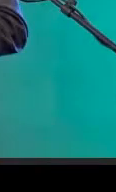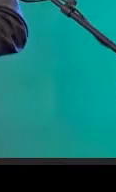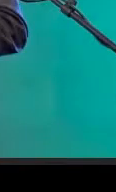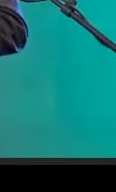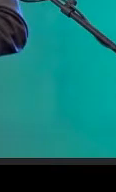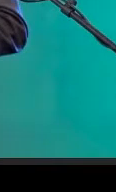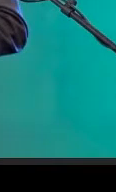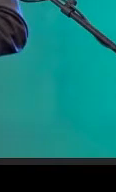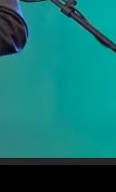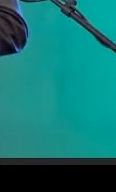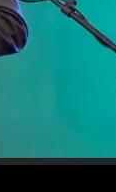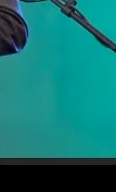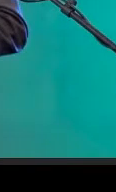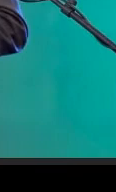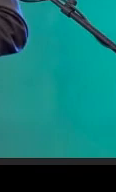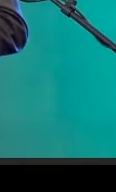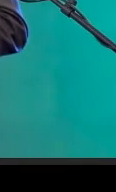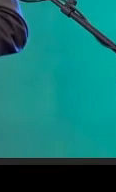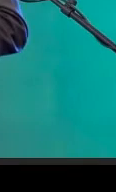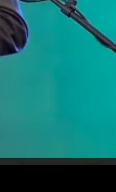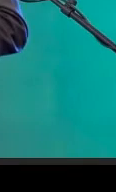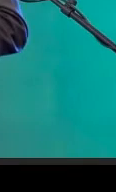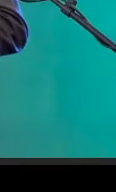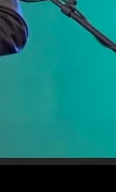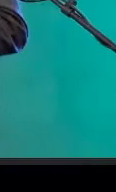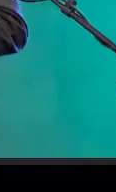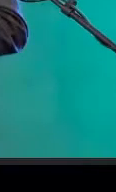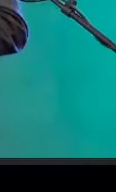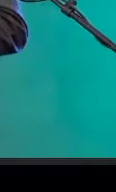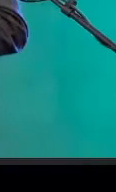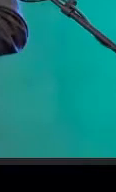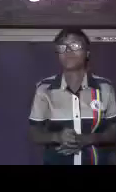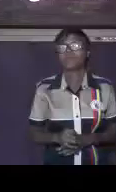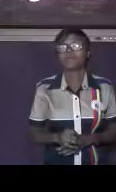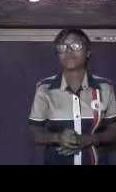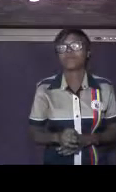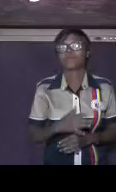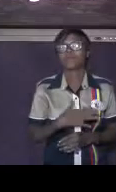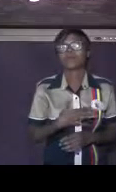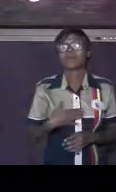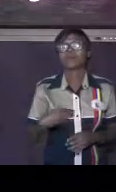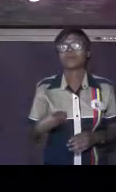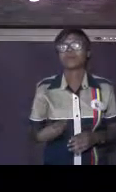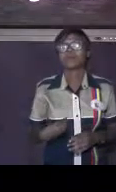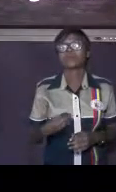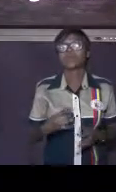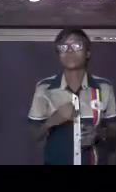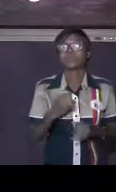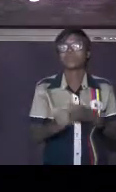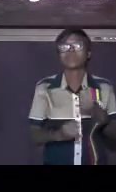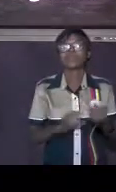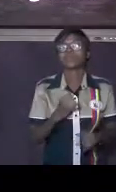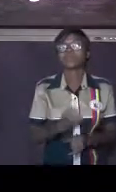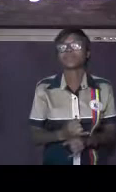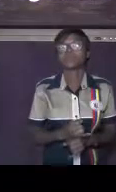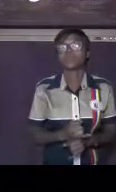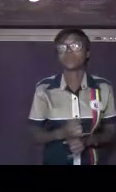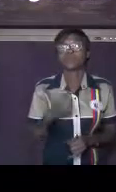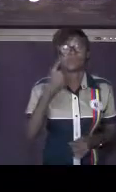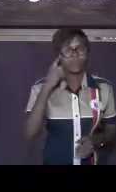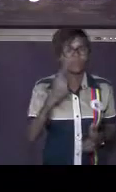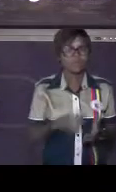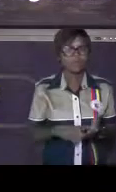that invention was giving the Nigerian engineer many accolades, awards, and